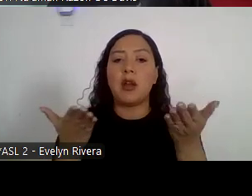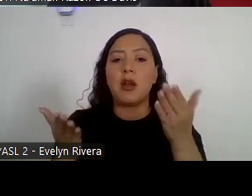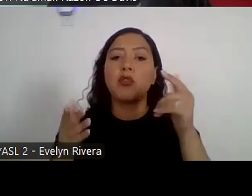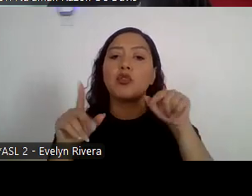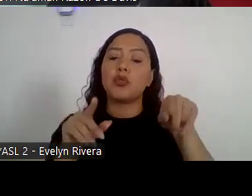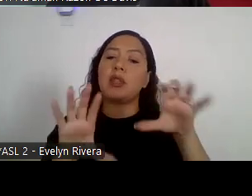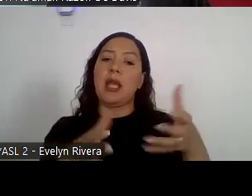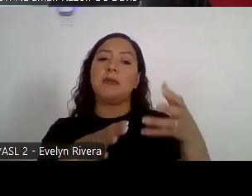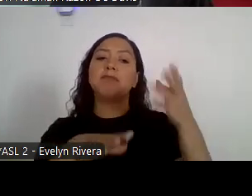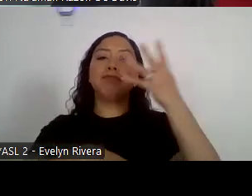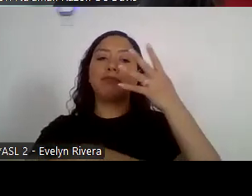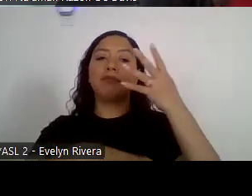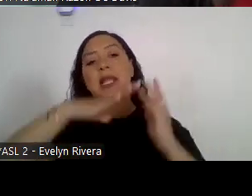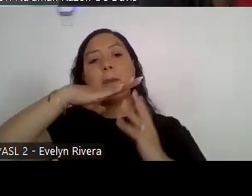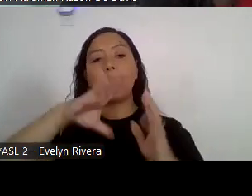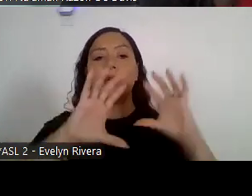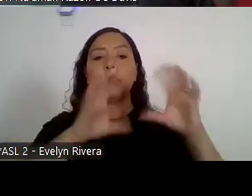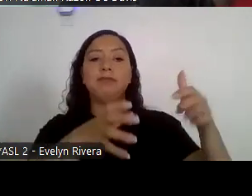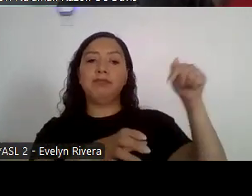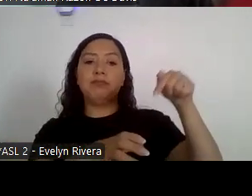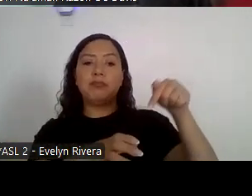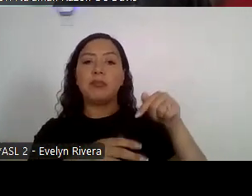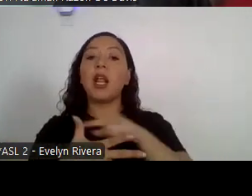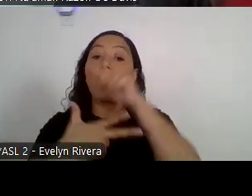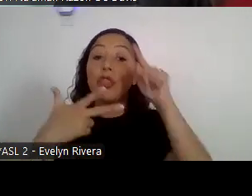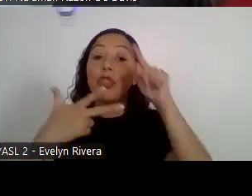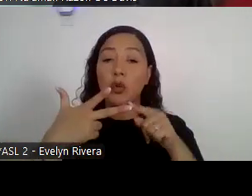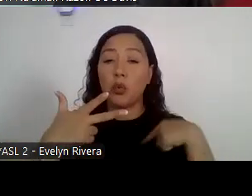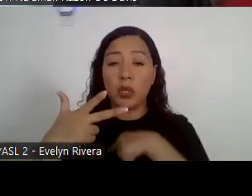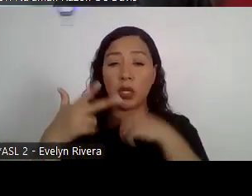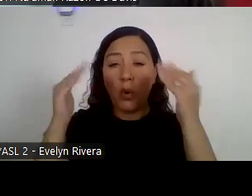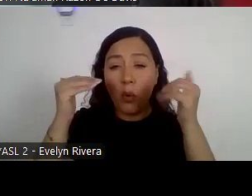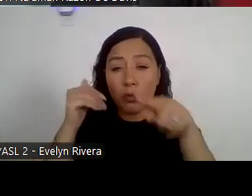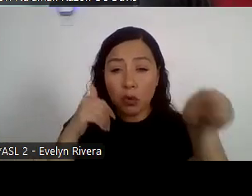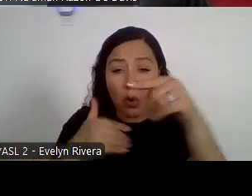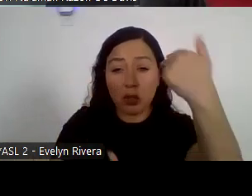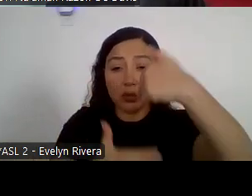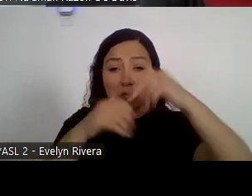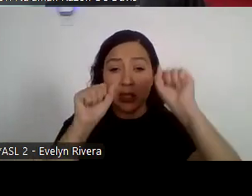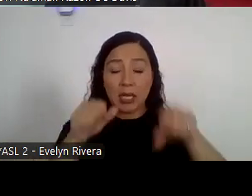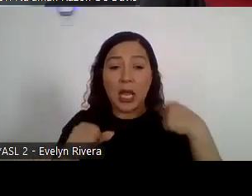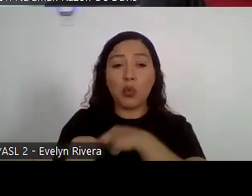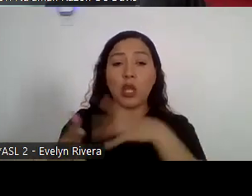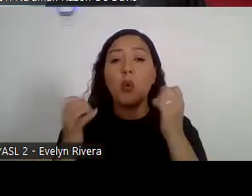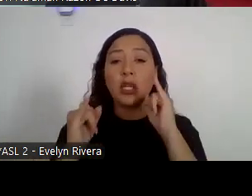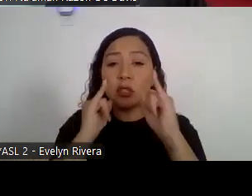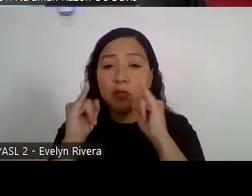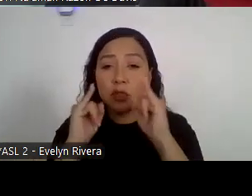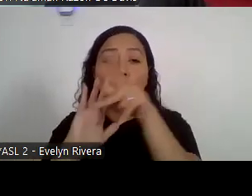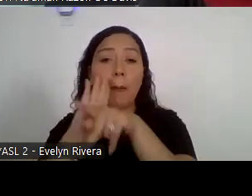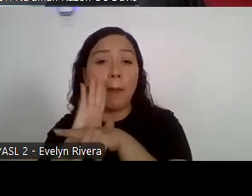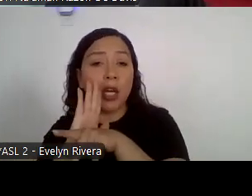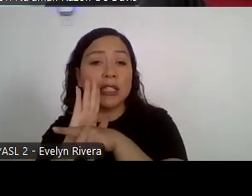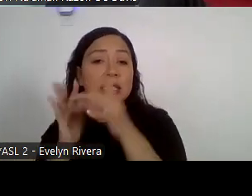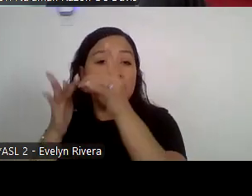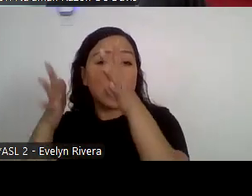for our third aim, this is hopefully maybe where some of you could come in. We were hoping to interview policy leaders and community advocates